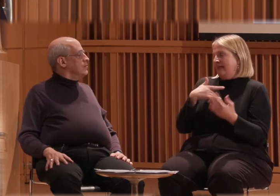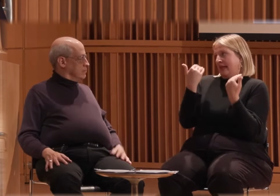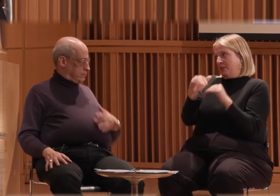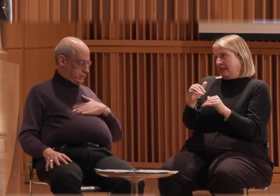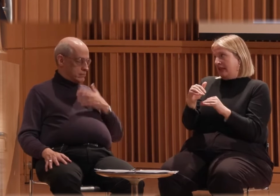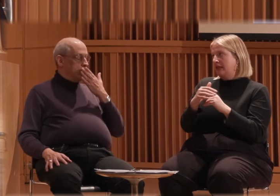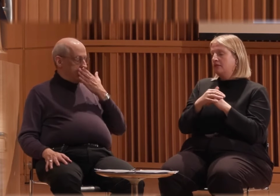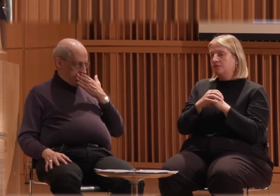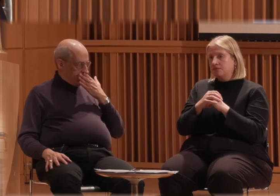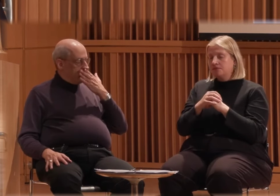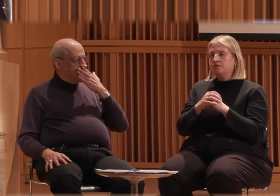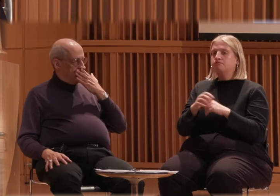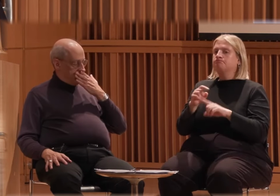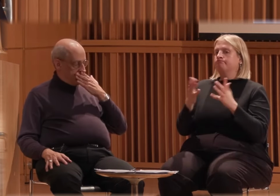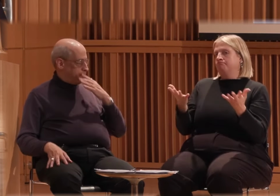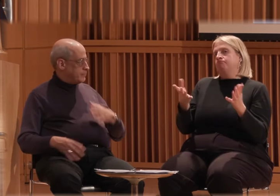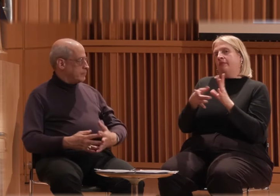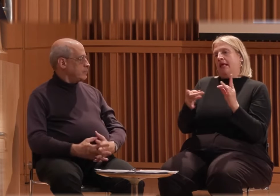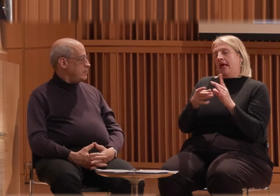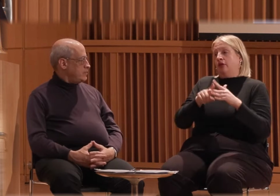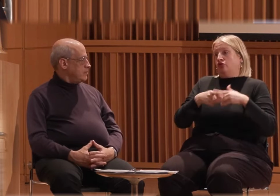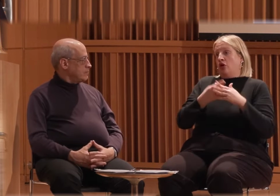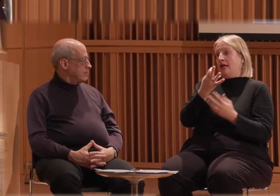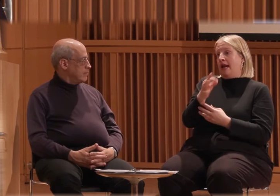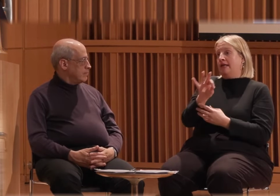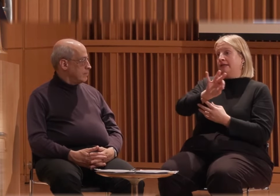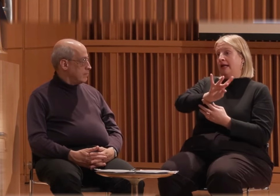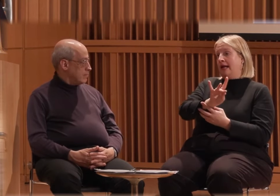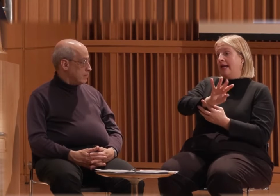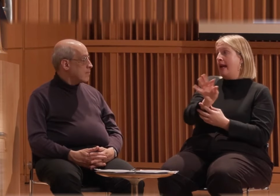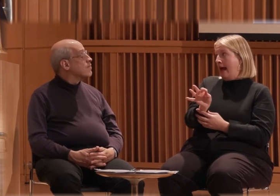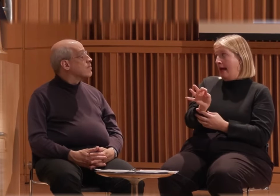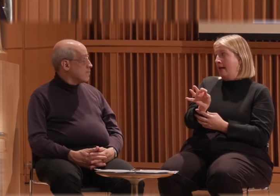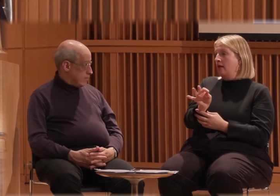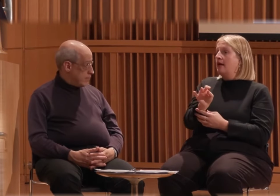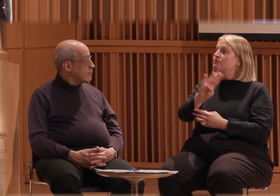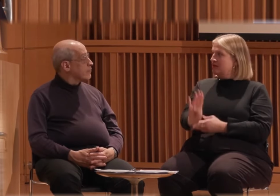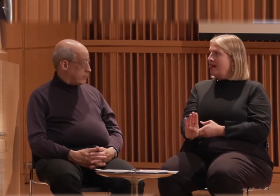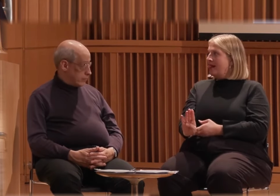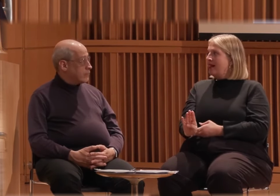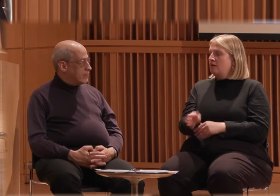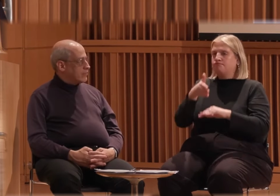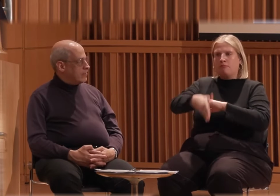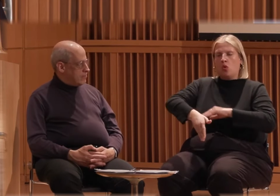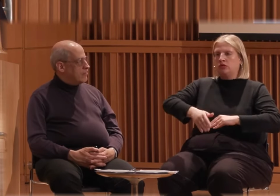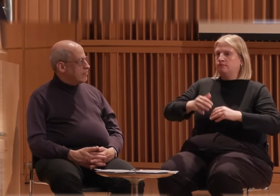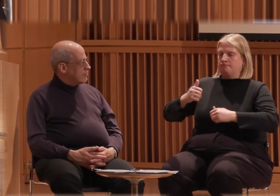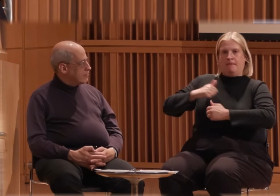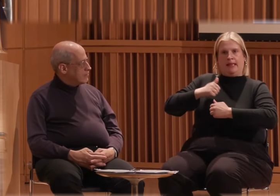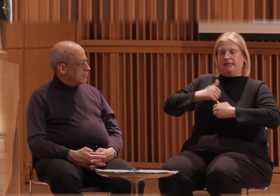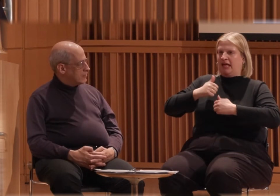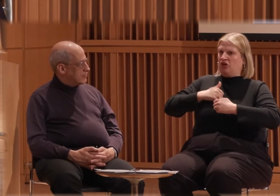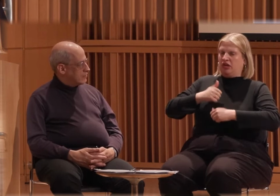but I'll say that it started in 1989 in Brazil, post-military dictatorship Brazil, where